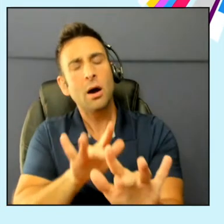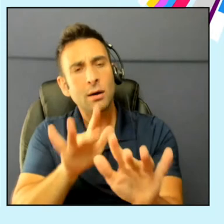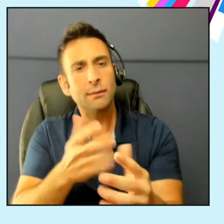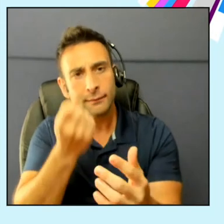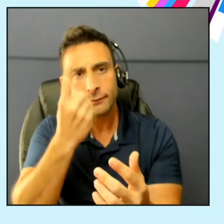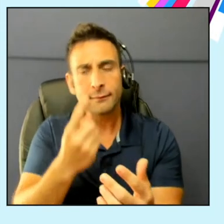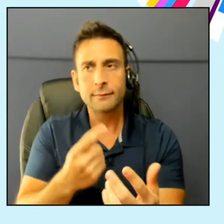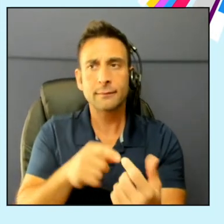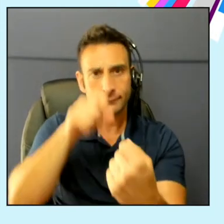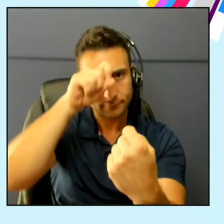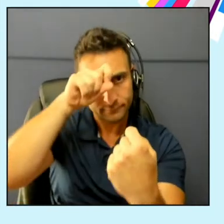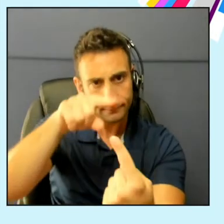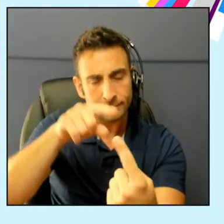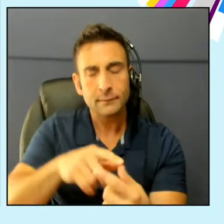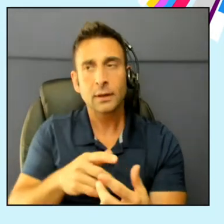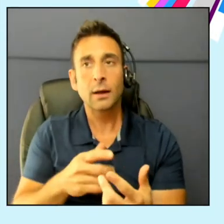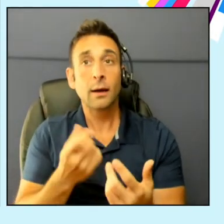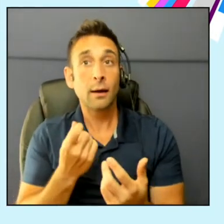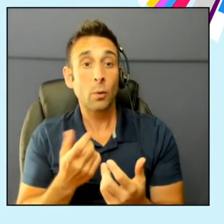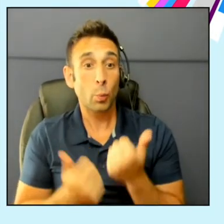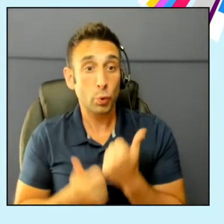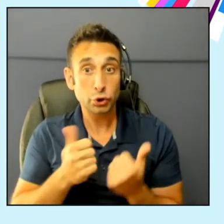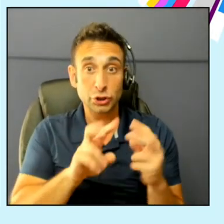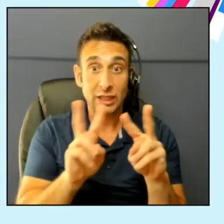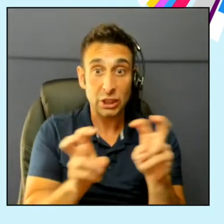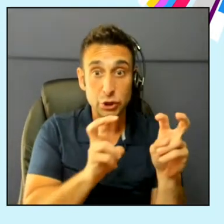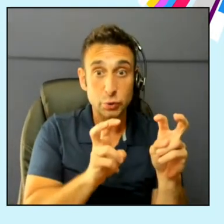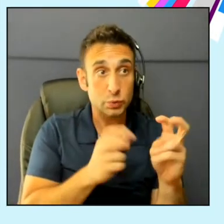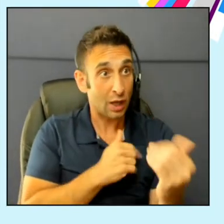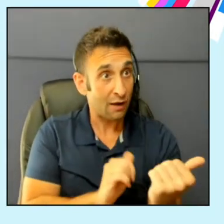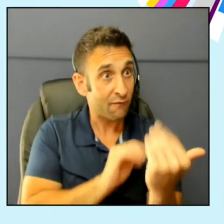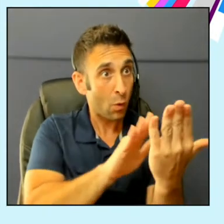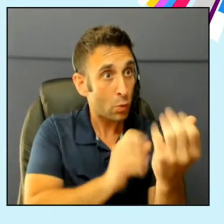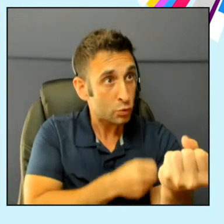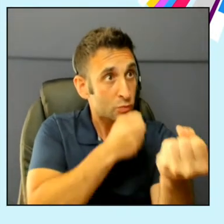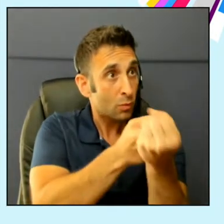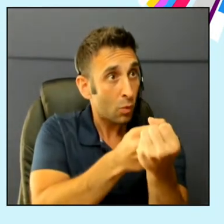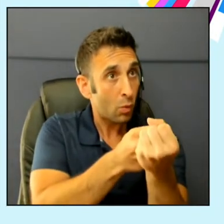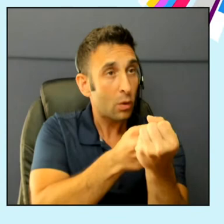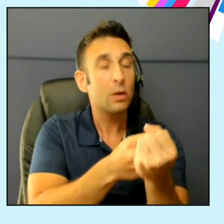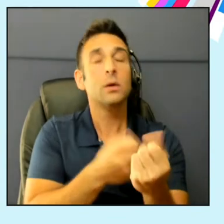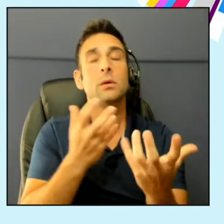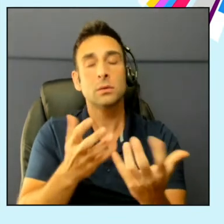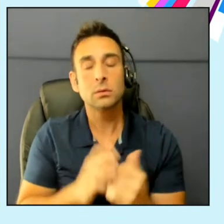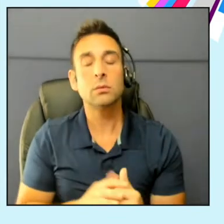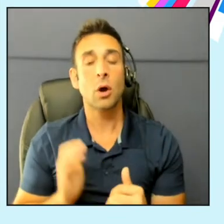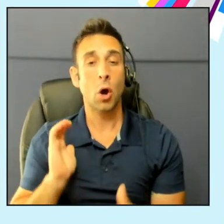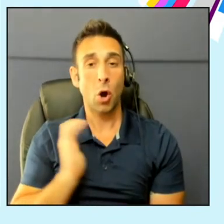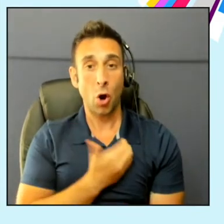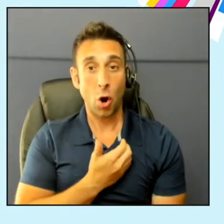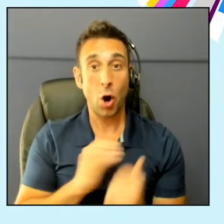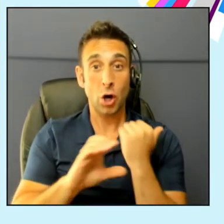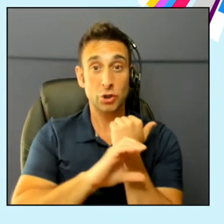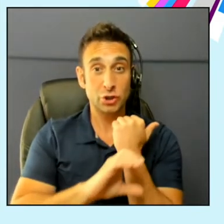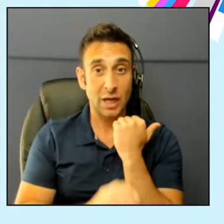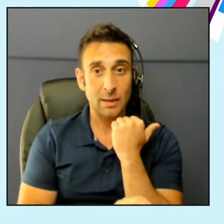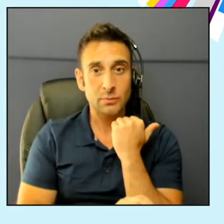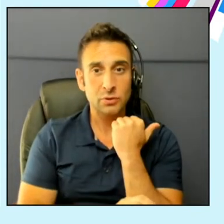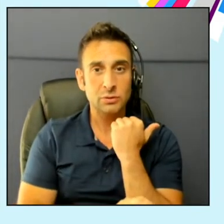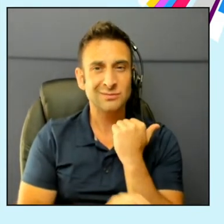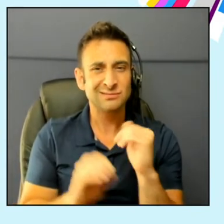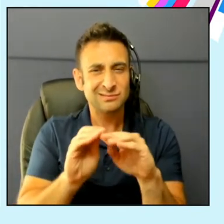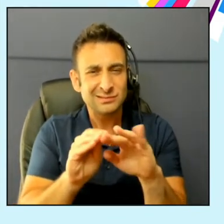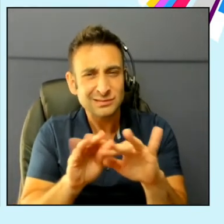I have to and which one I want to stand up for. Our Gleam chapter is such a diverse bunch of